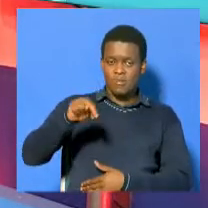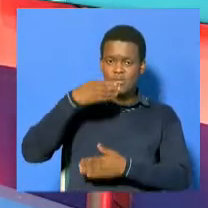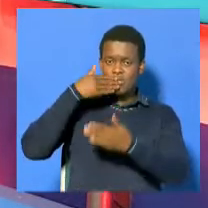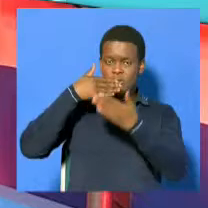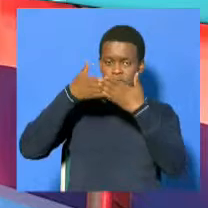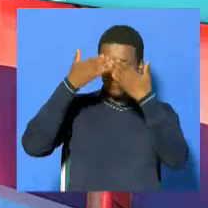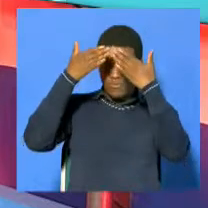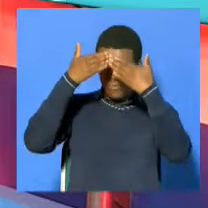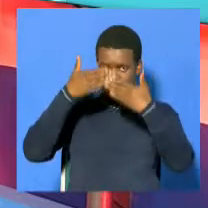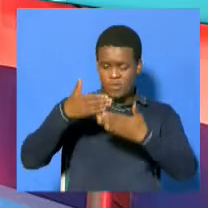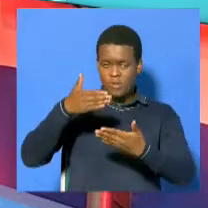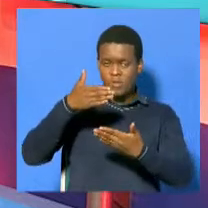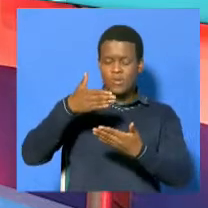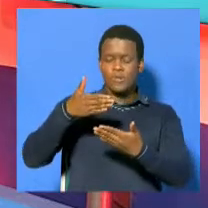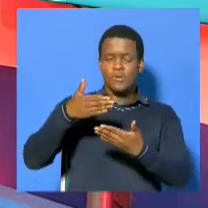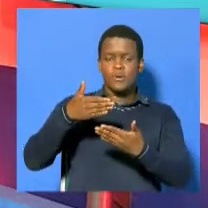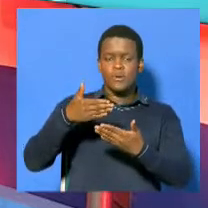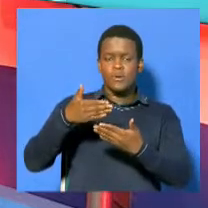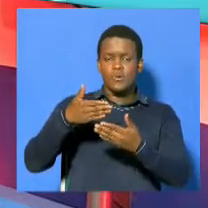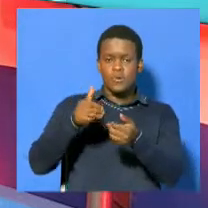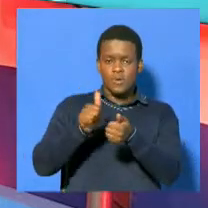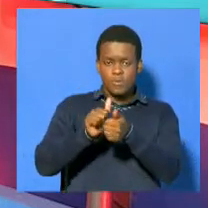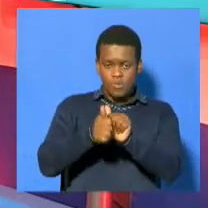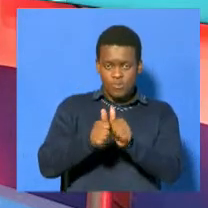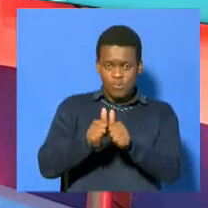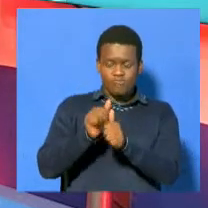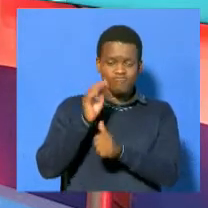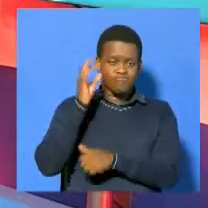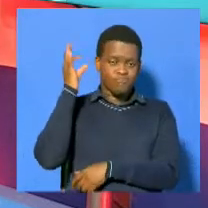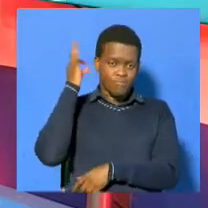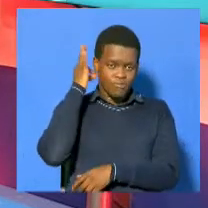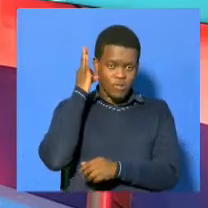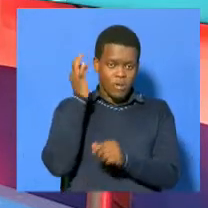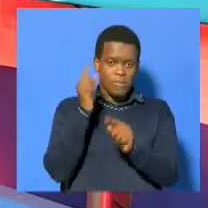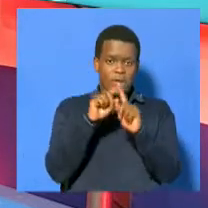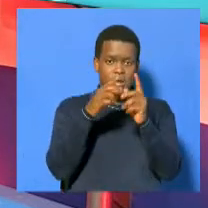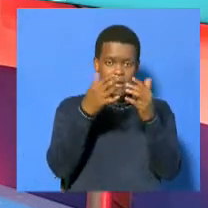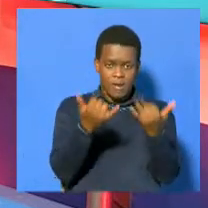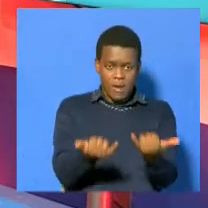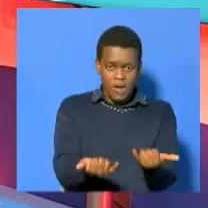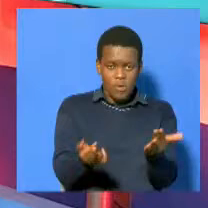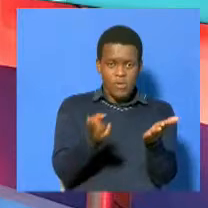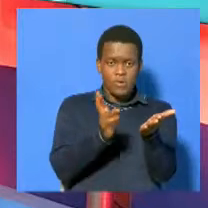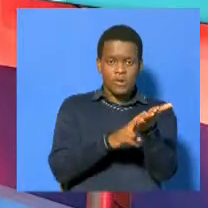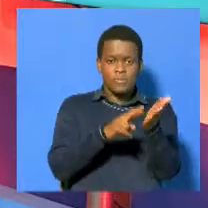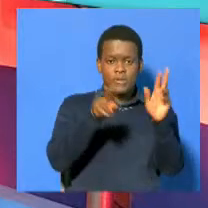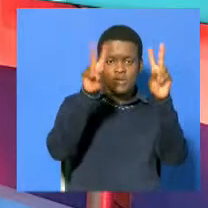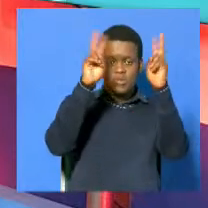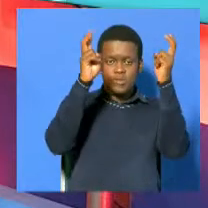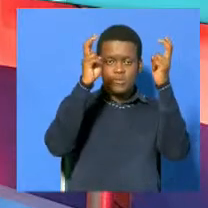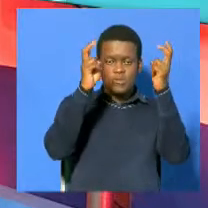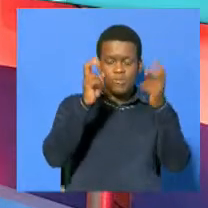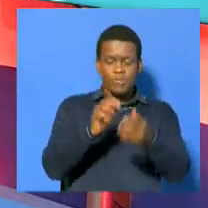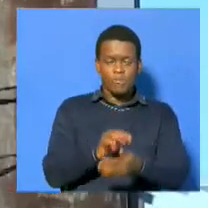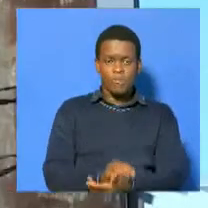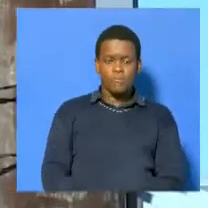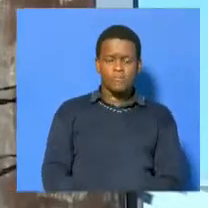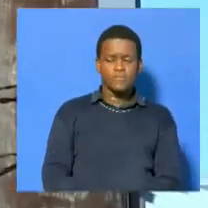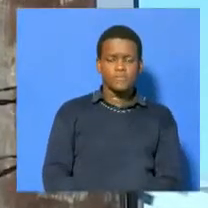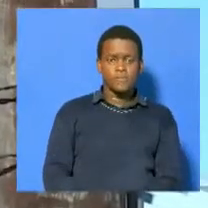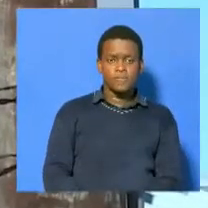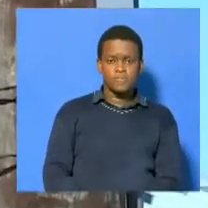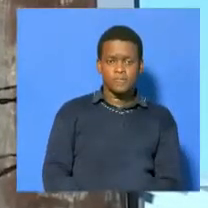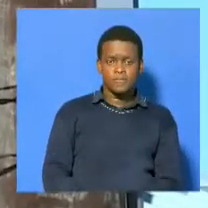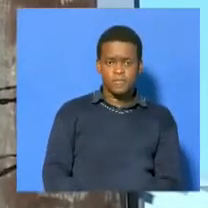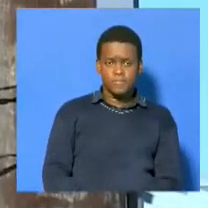fantastic evening. That was Ntabogang Sebetlela giving us the latest in sports. Let's take a final look at stories leading the way this evening.